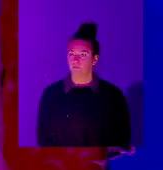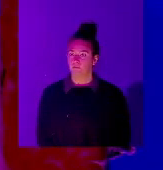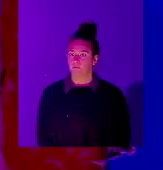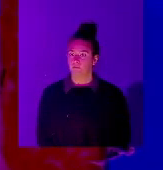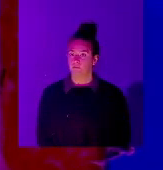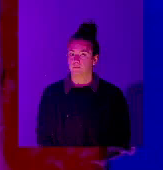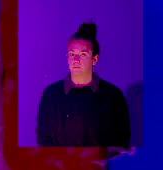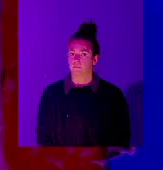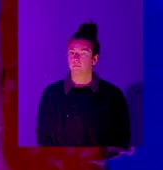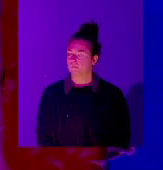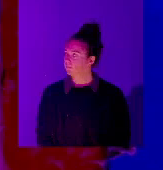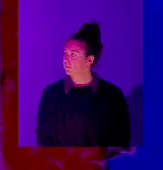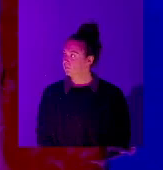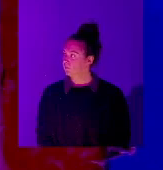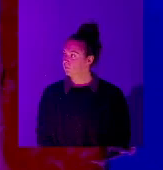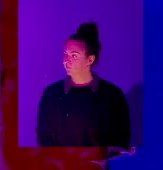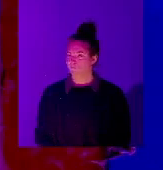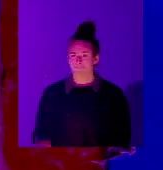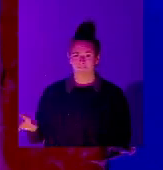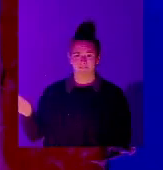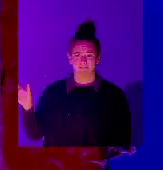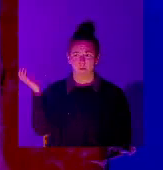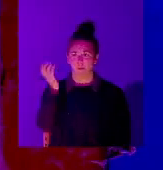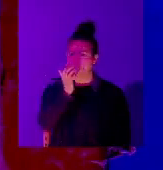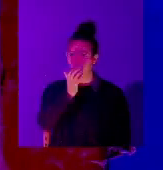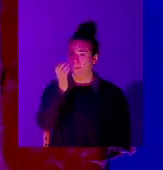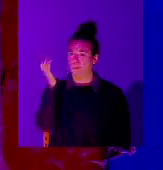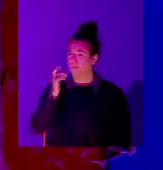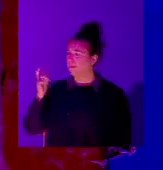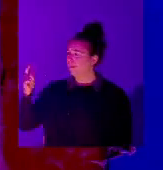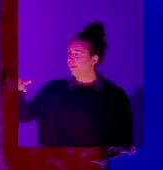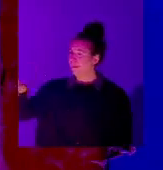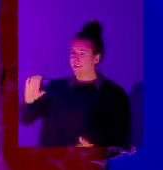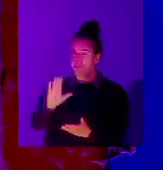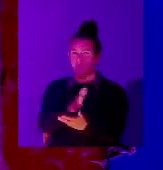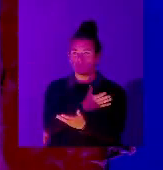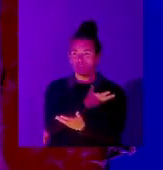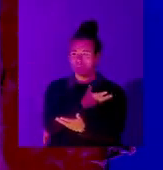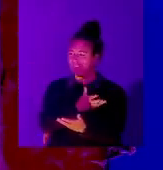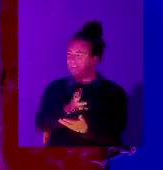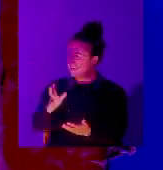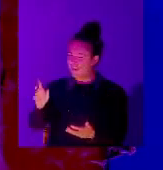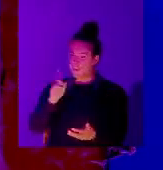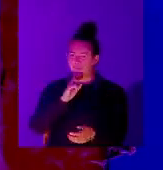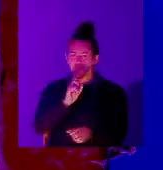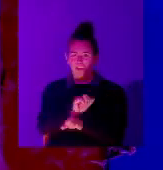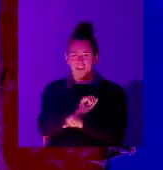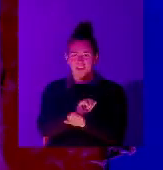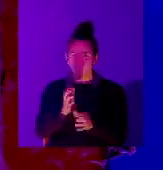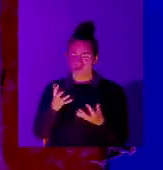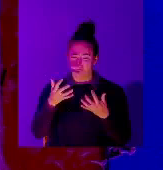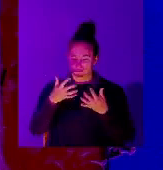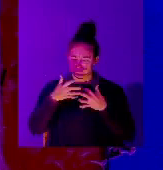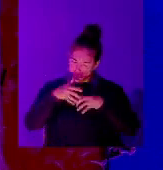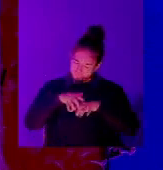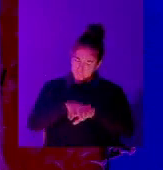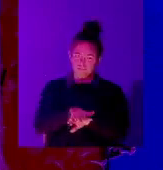Boy, those songs, they just fit right in the groove of this message this morning.